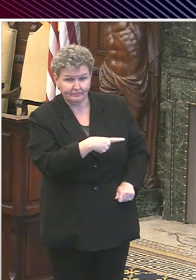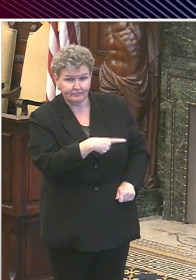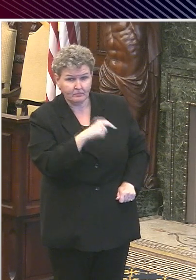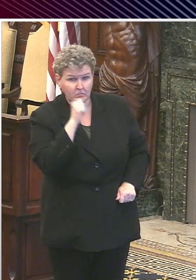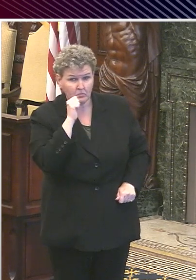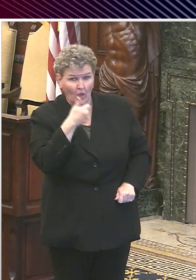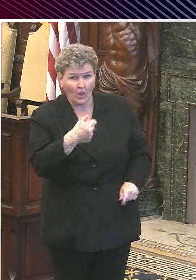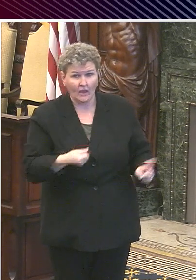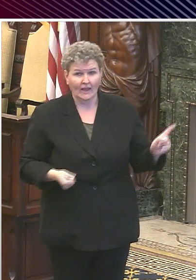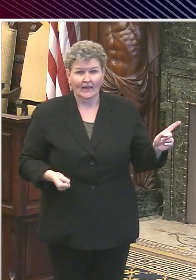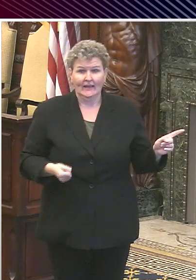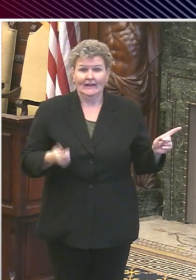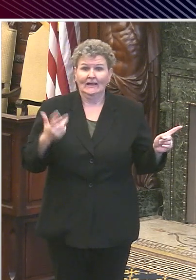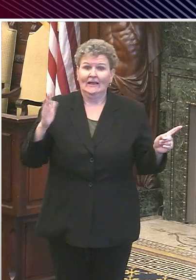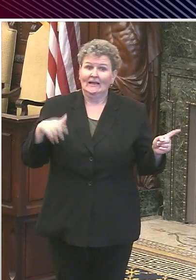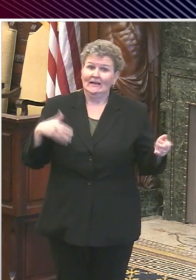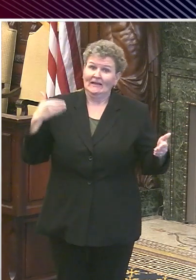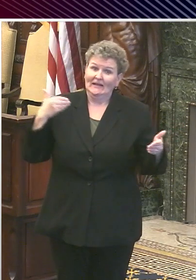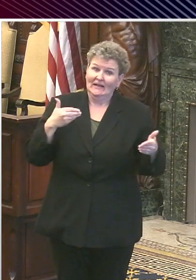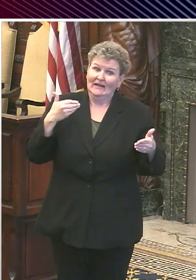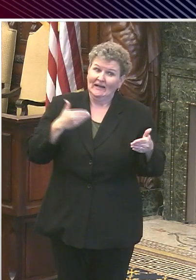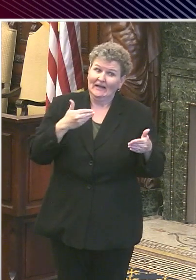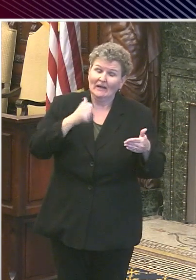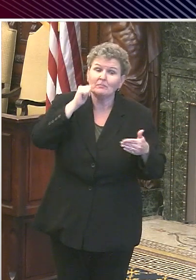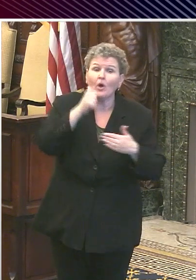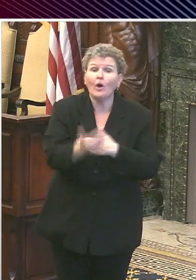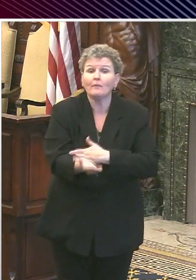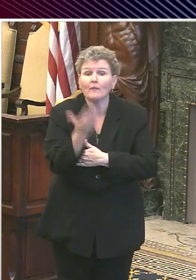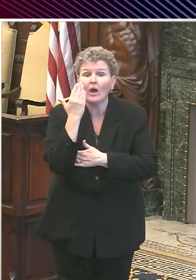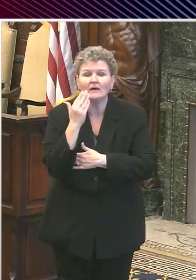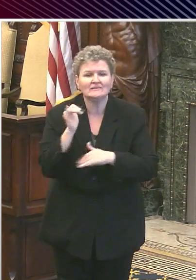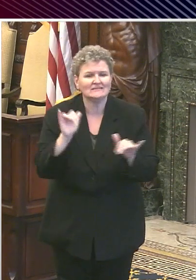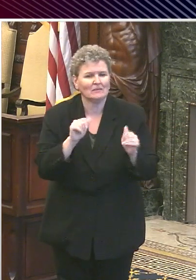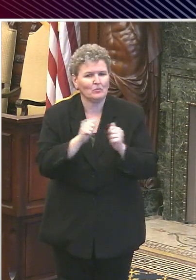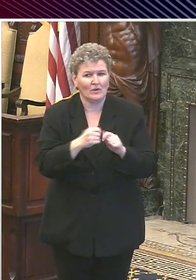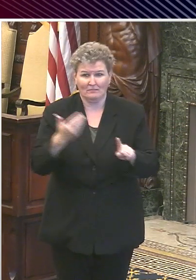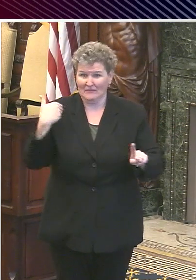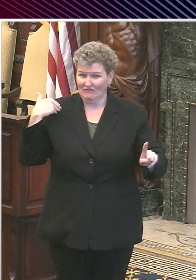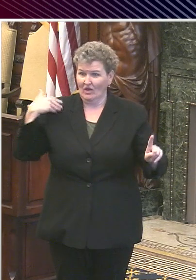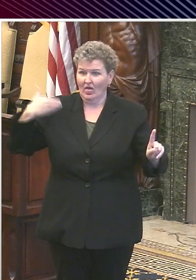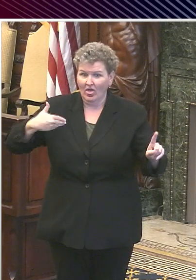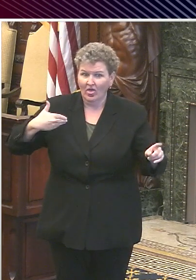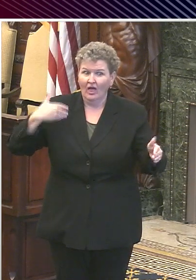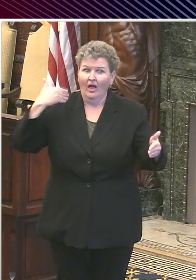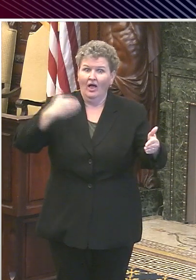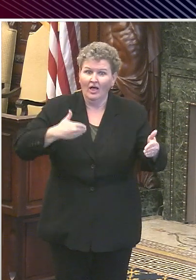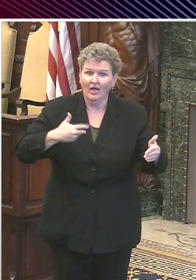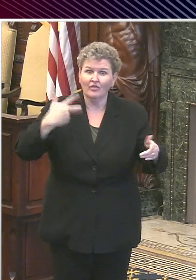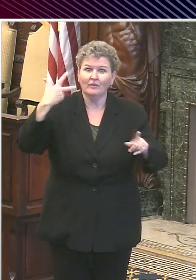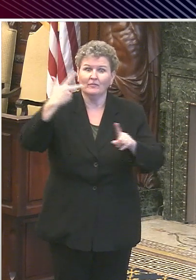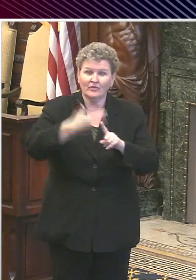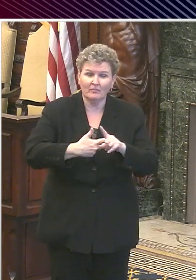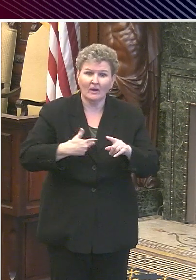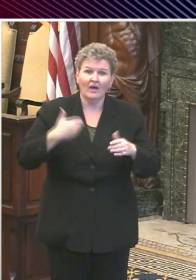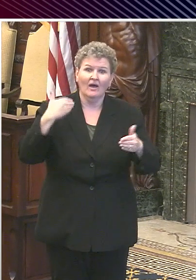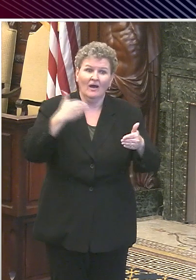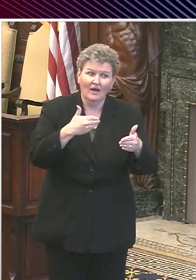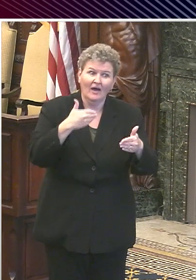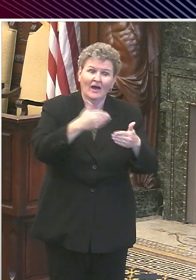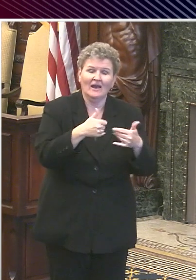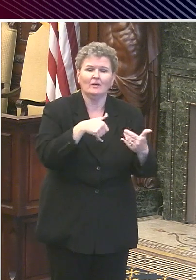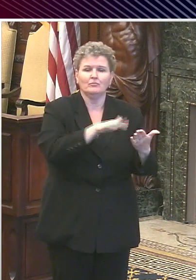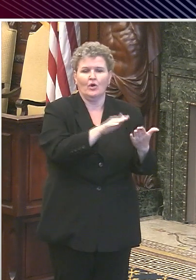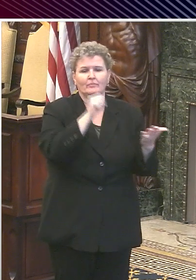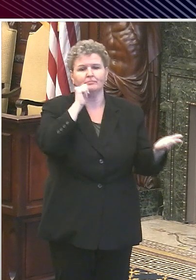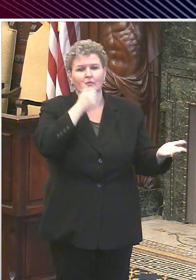We're approaching tomorrow morning, as we've approached the rest of the past 3 months, dealing with the encampment to try to get